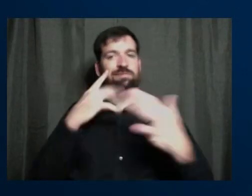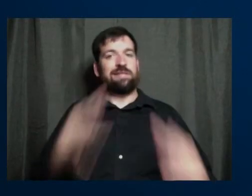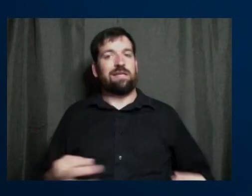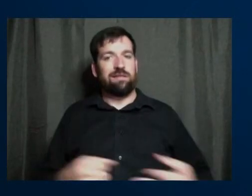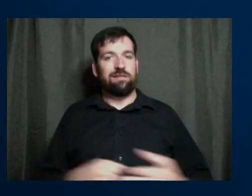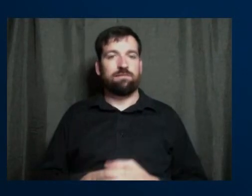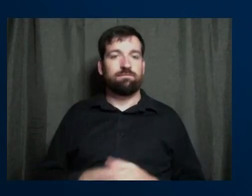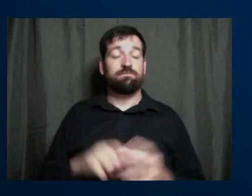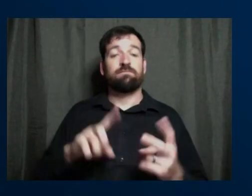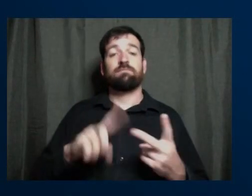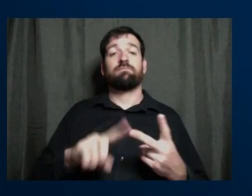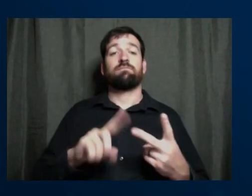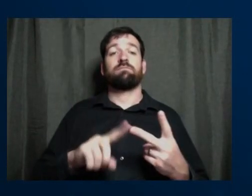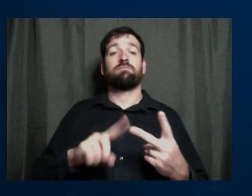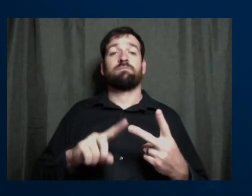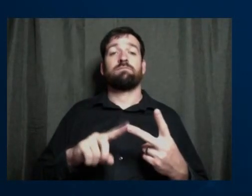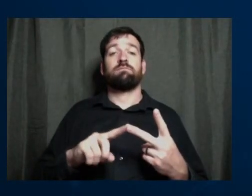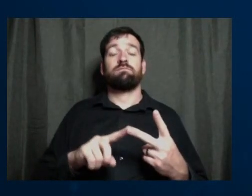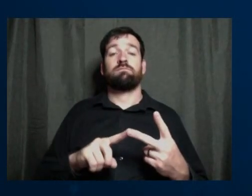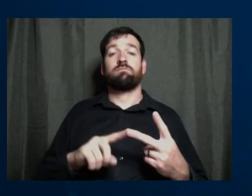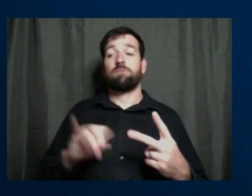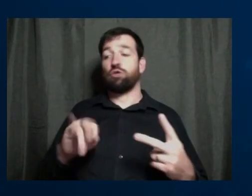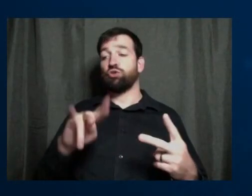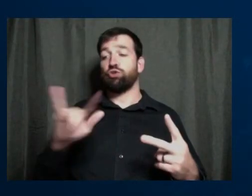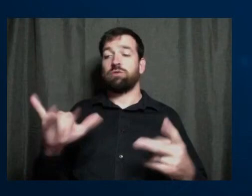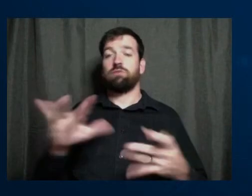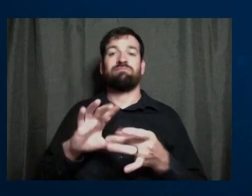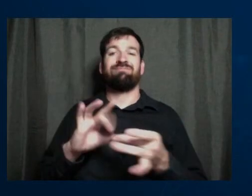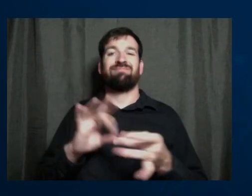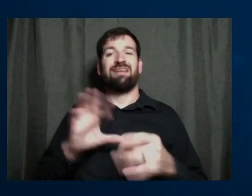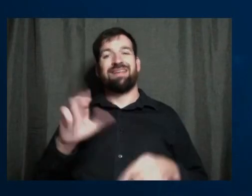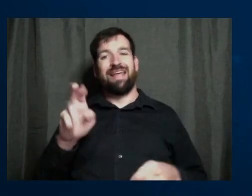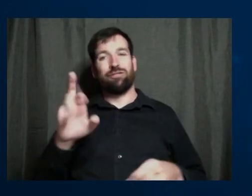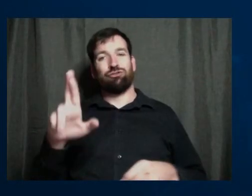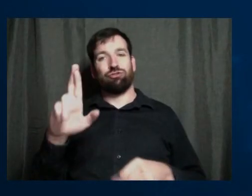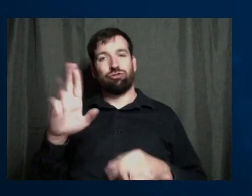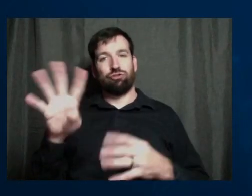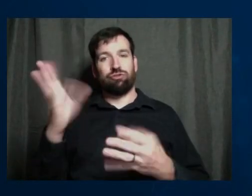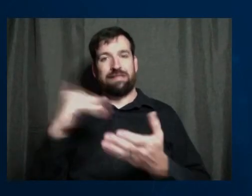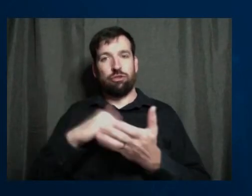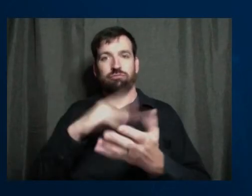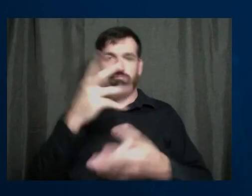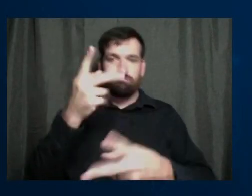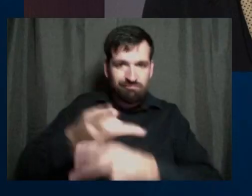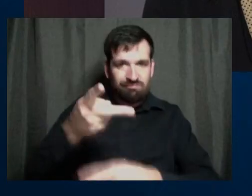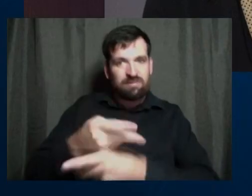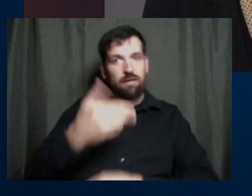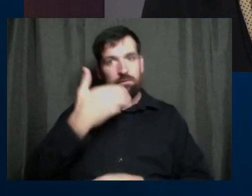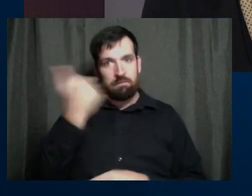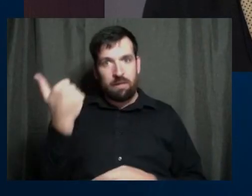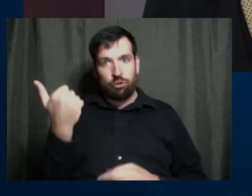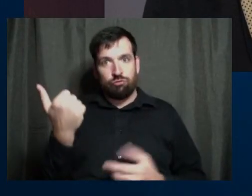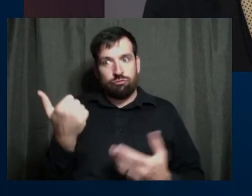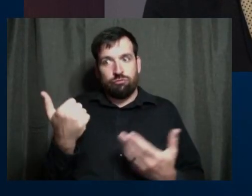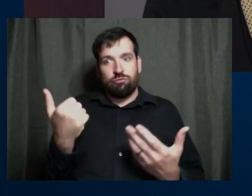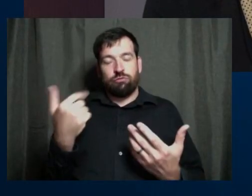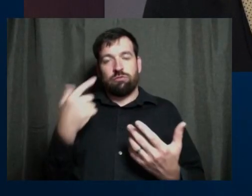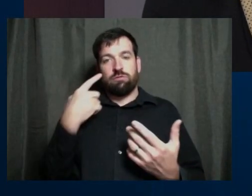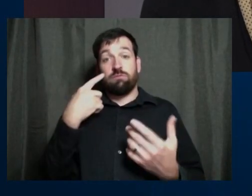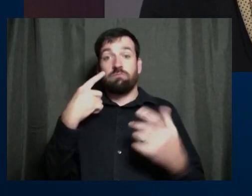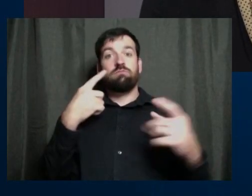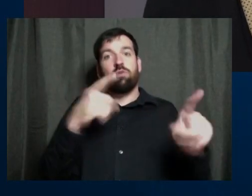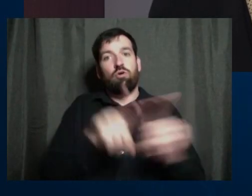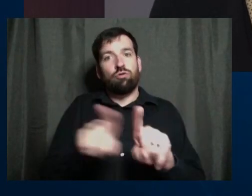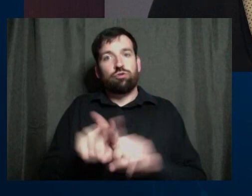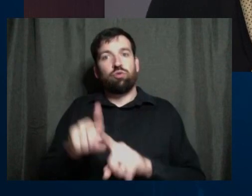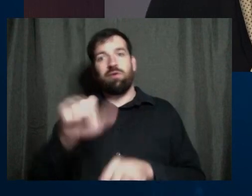Another Judy says that the Cancer Center took great care of me, right down to scheduling me for a consult at Missy's before my surgery, right along with all the other consults, because we